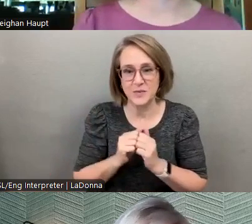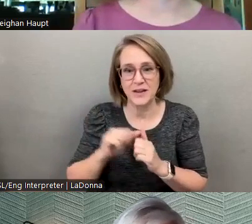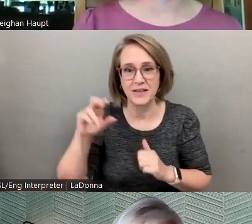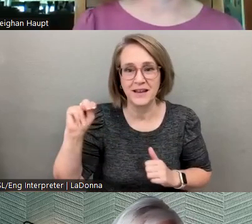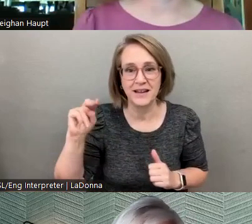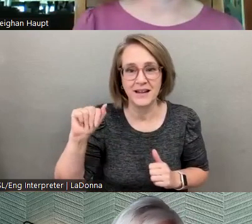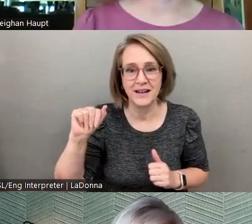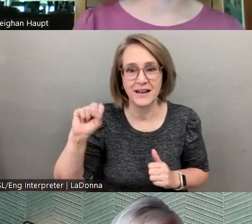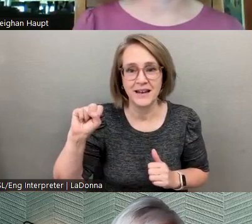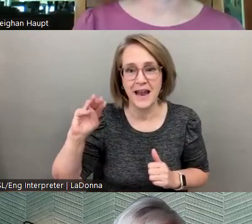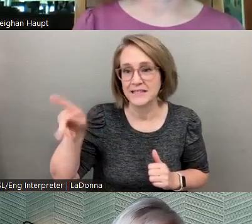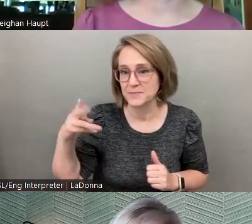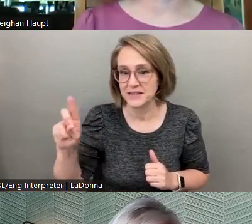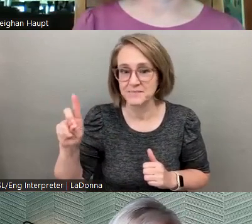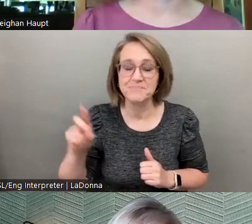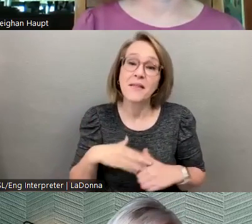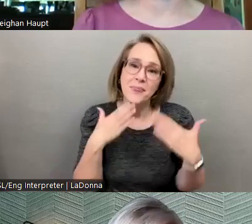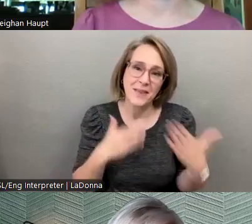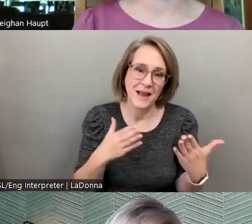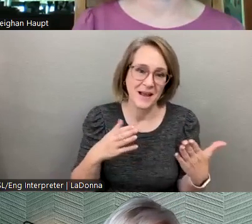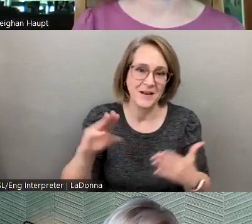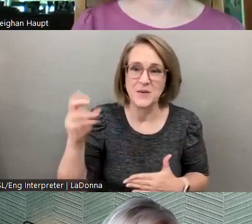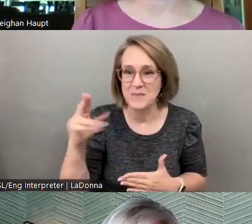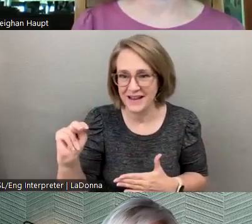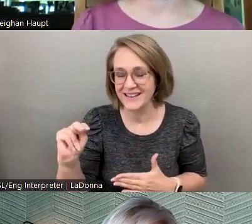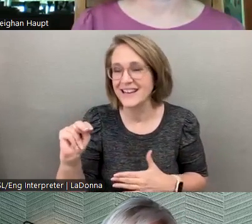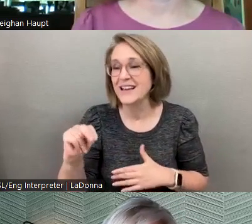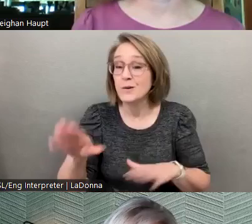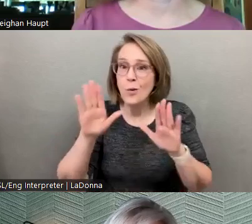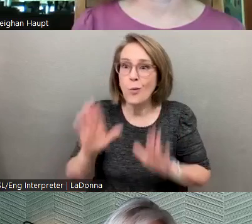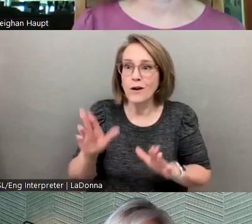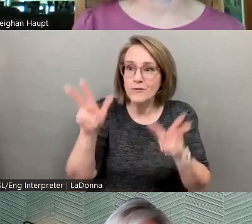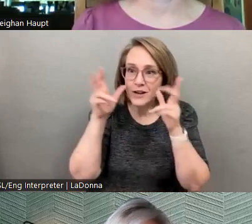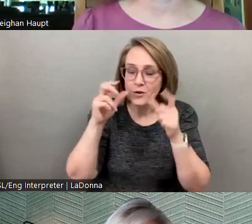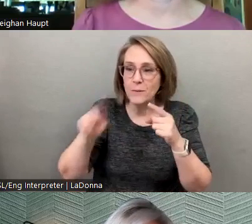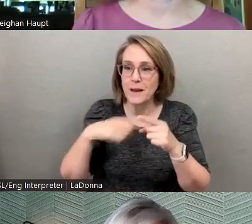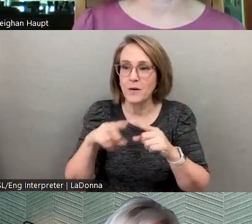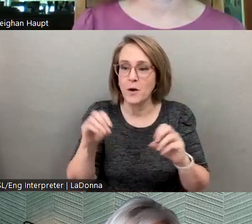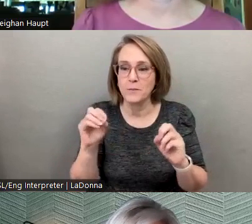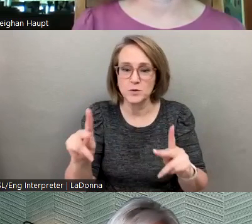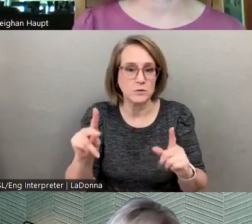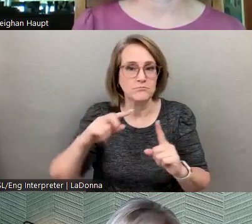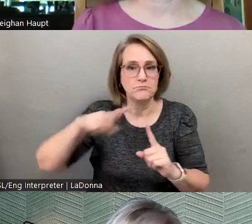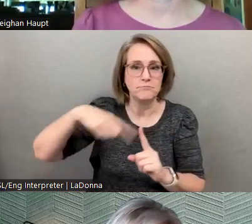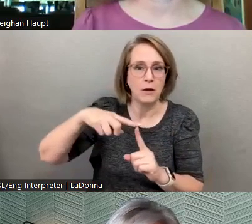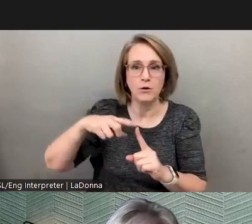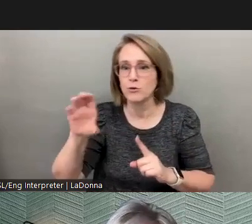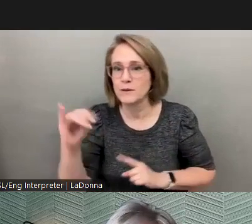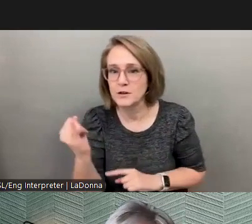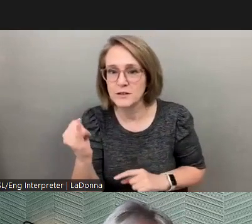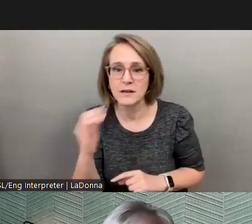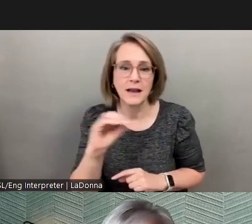much, Megan. It's a pleasure to be here. It was wonderful to hear about the opportunities around criminal justice